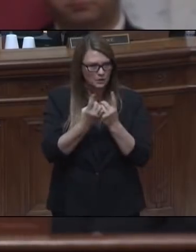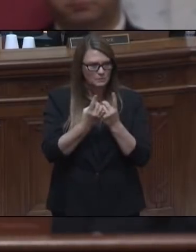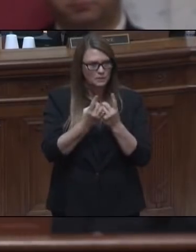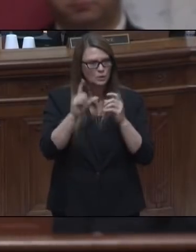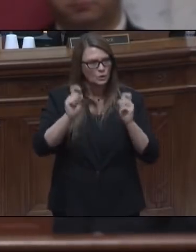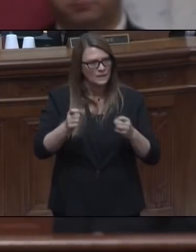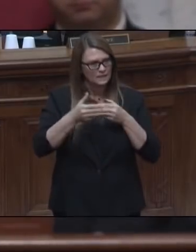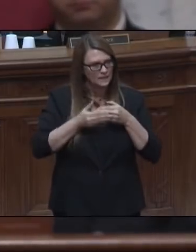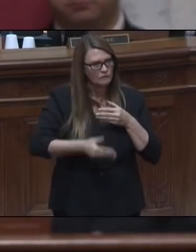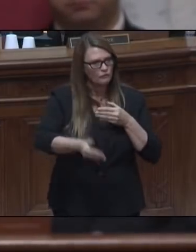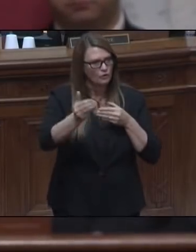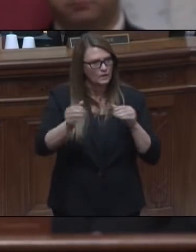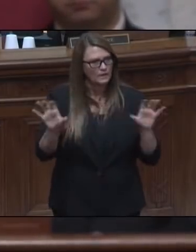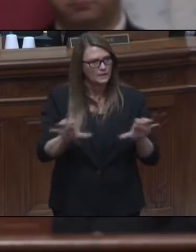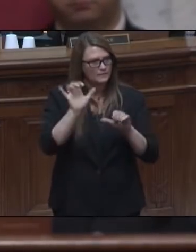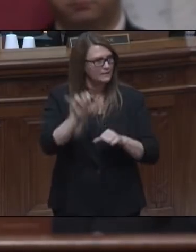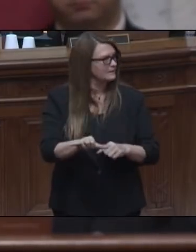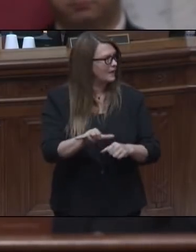get this done.